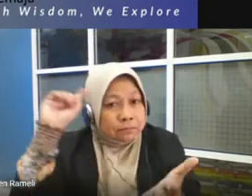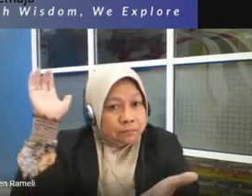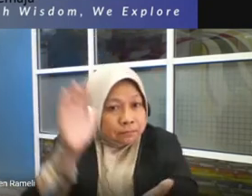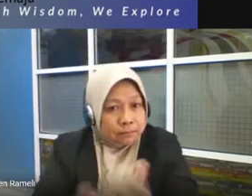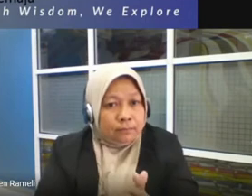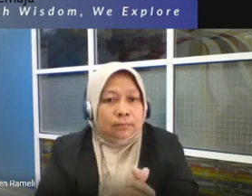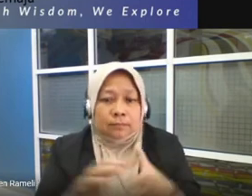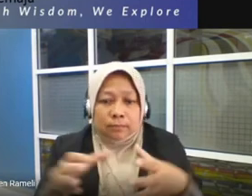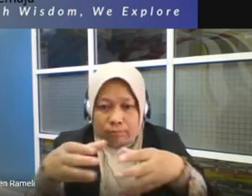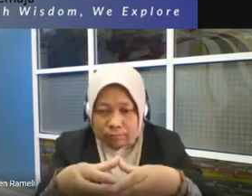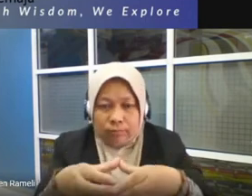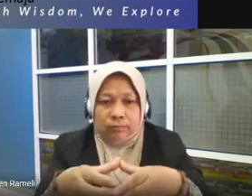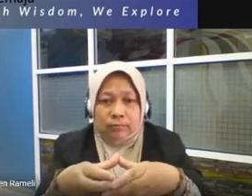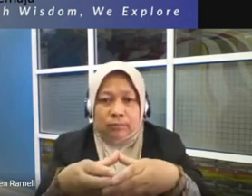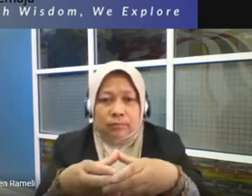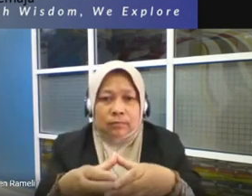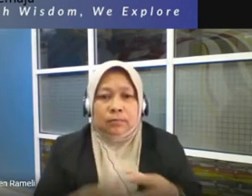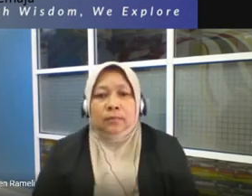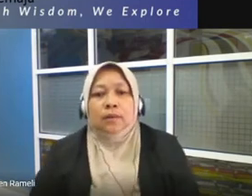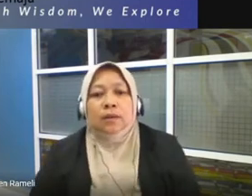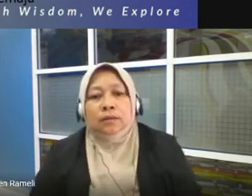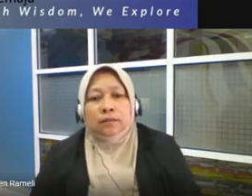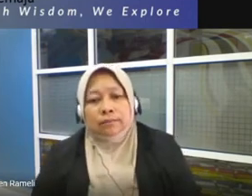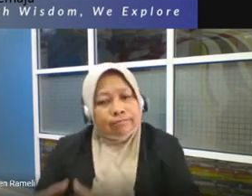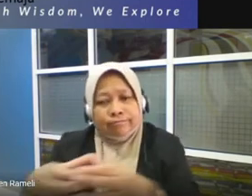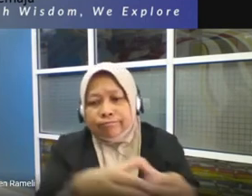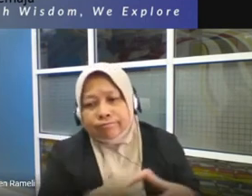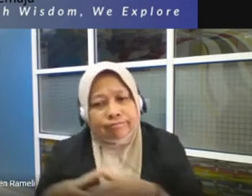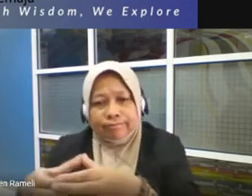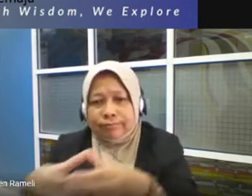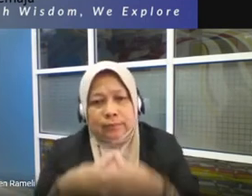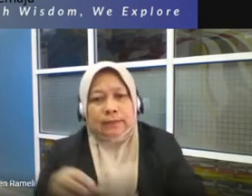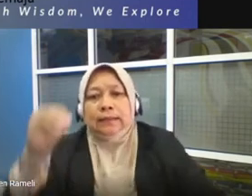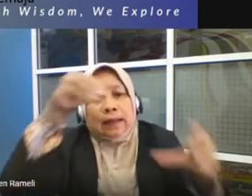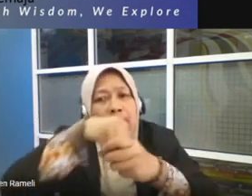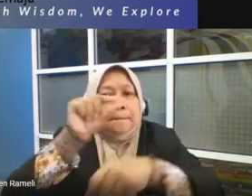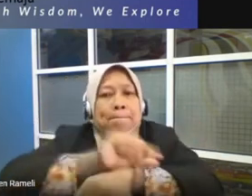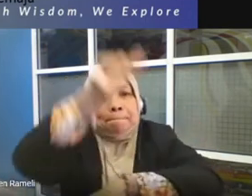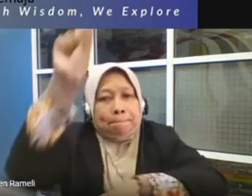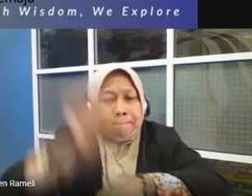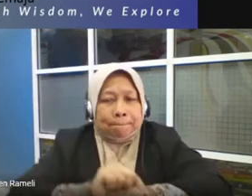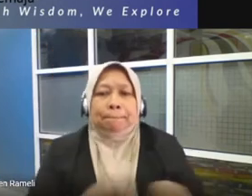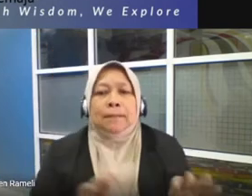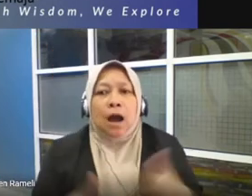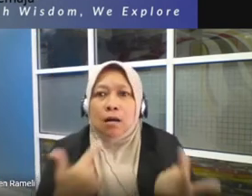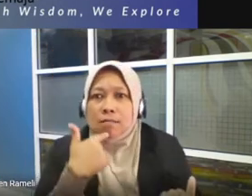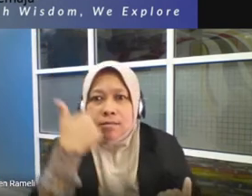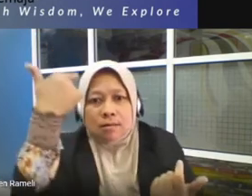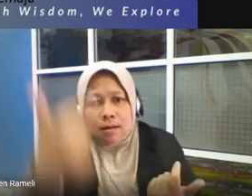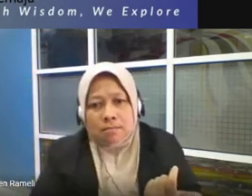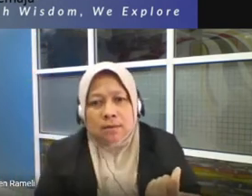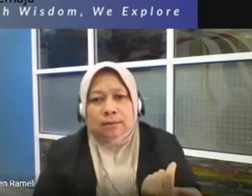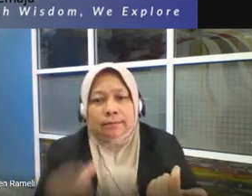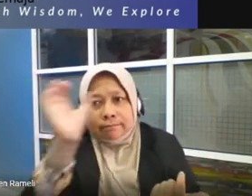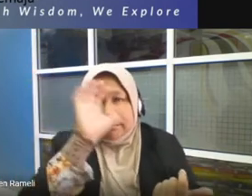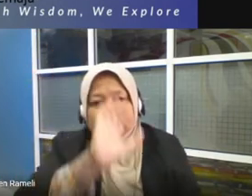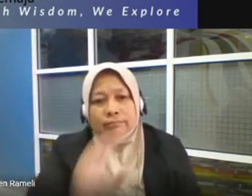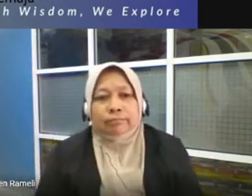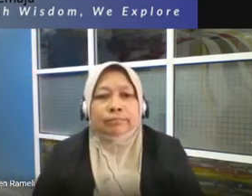in their soccer jerseys, huddled together 2 miles inside the caves. Someone in the group asks how long they've been down there. You have been